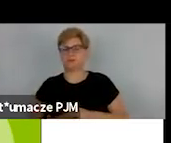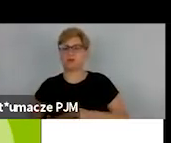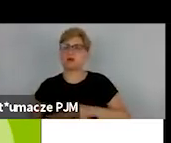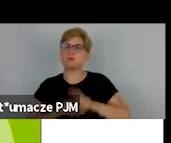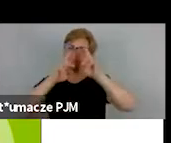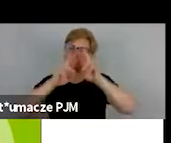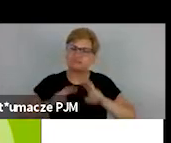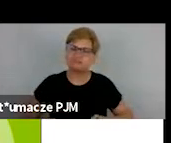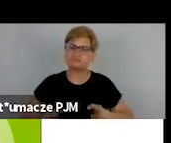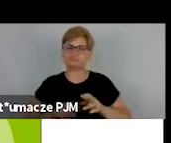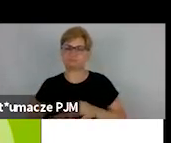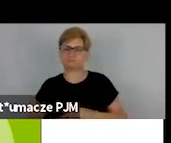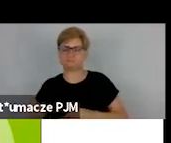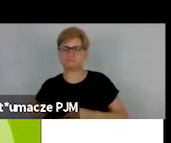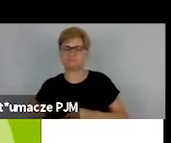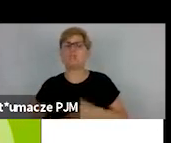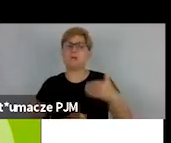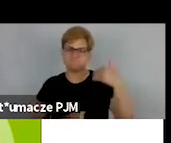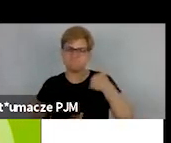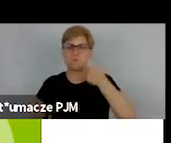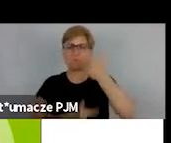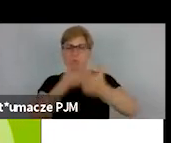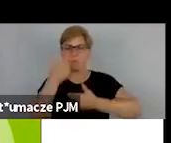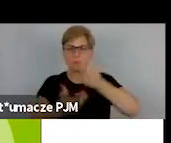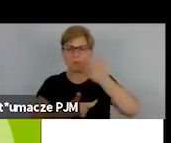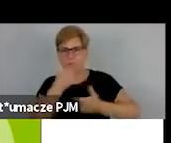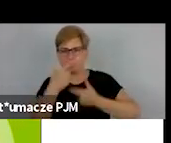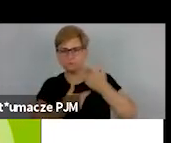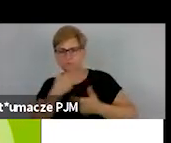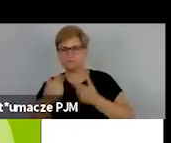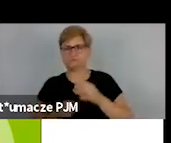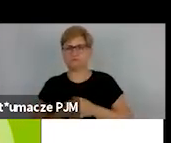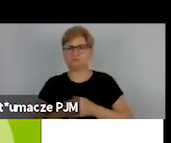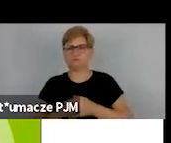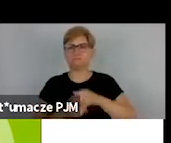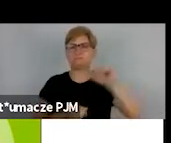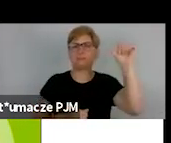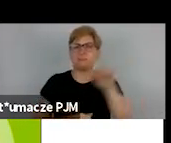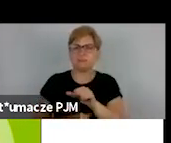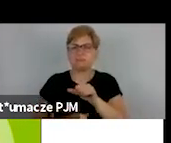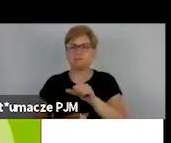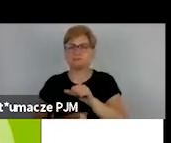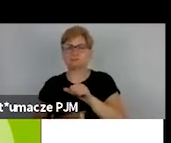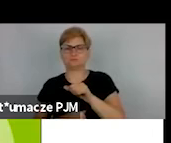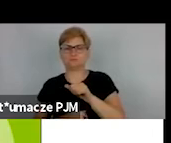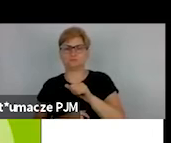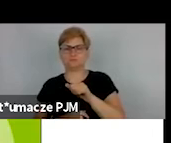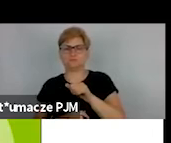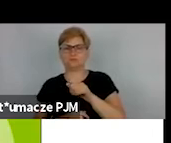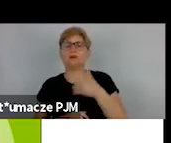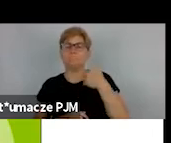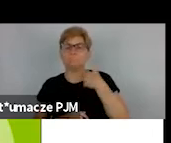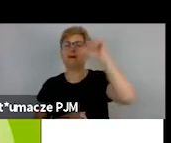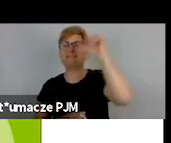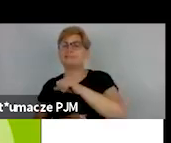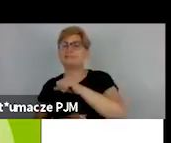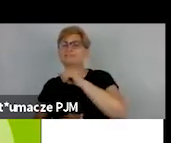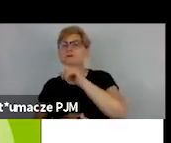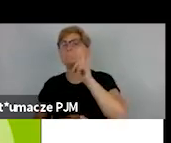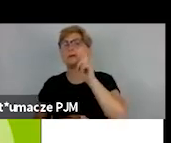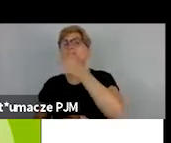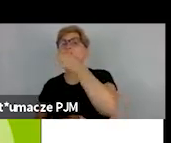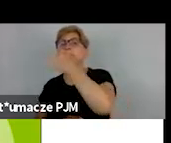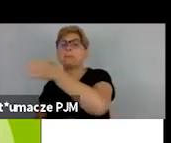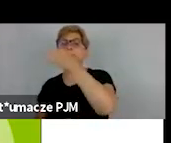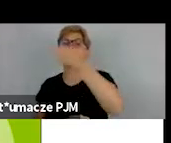men to understand their attitudes towards gender equality. We asked them, did they think violence against women was a problem? Did they think they were